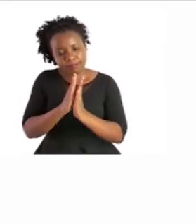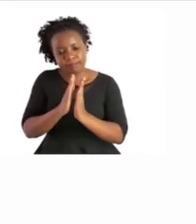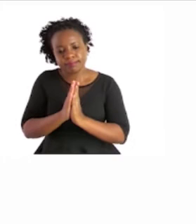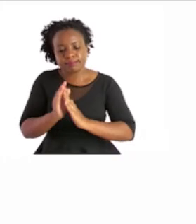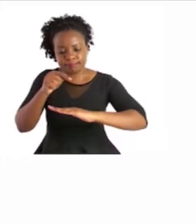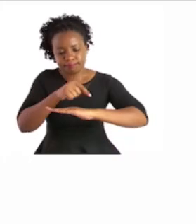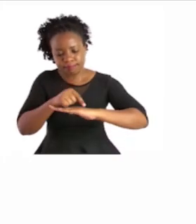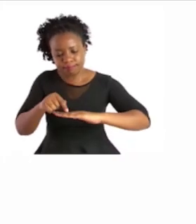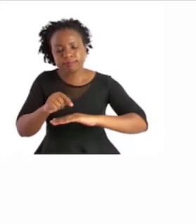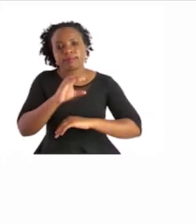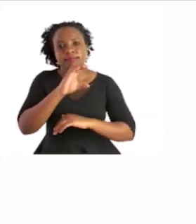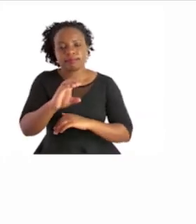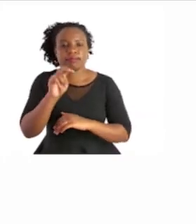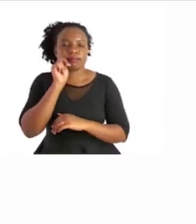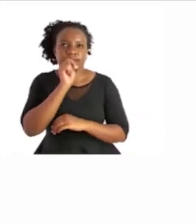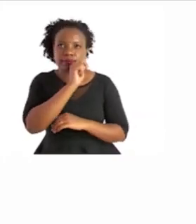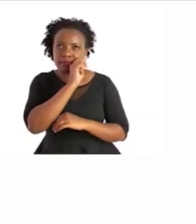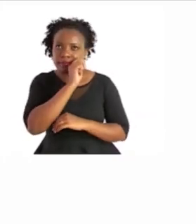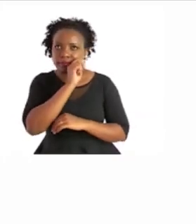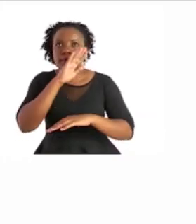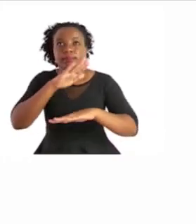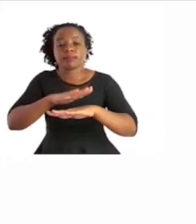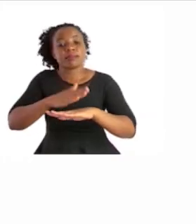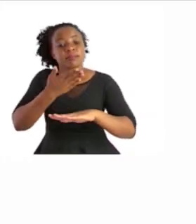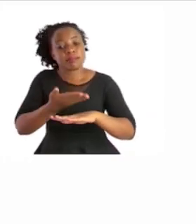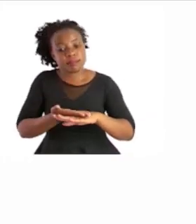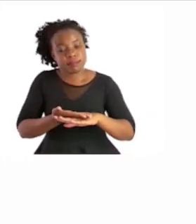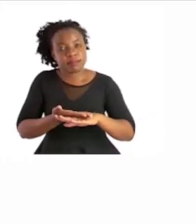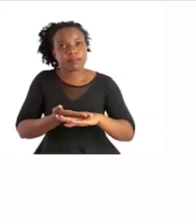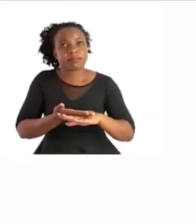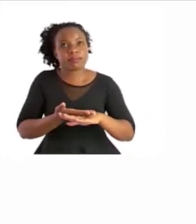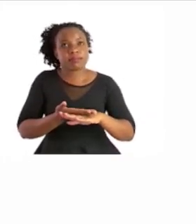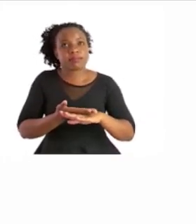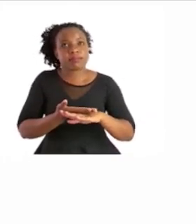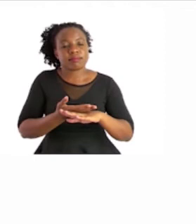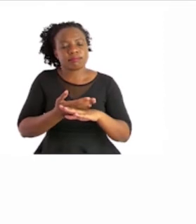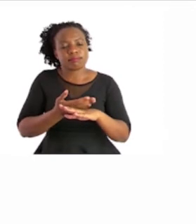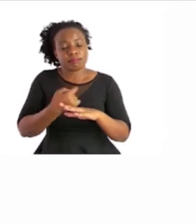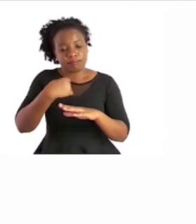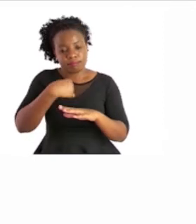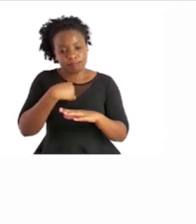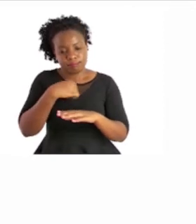noun used. For example, I will choose